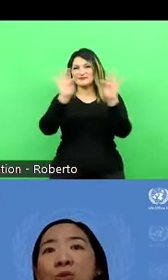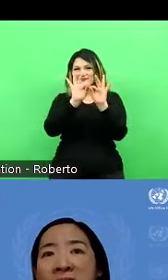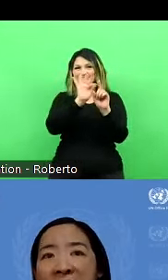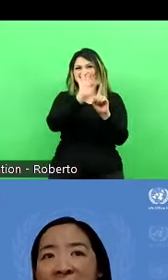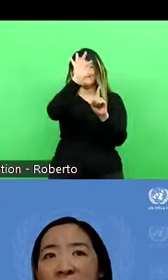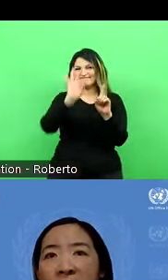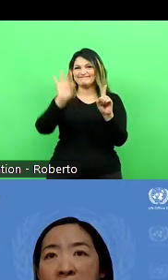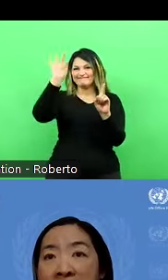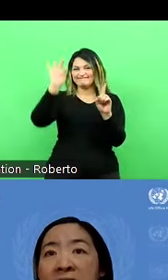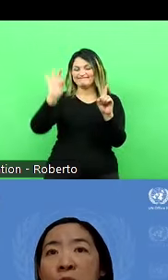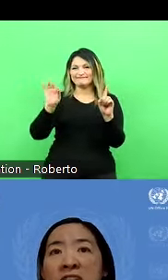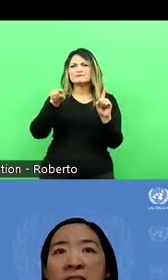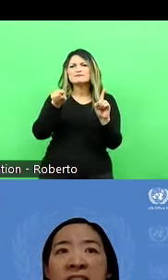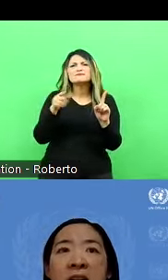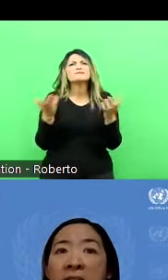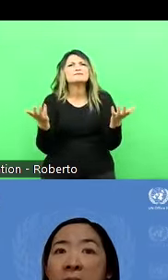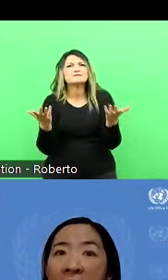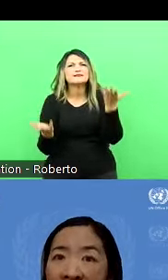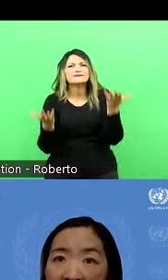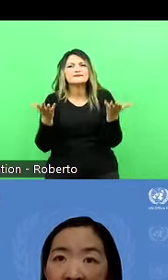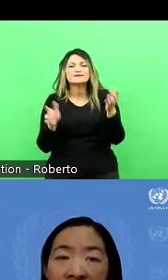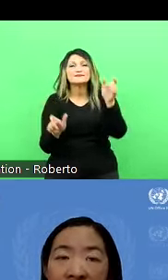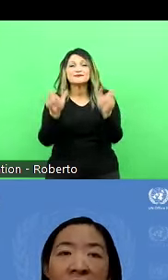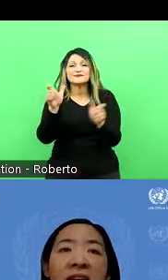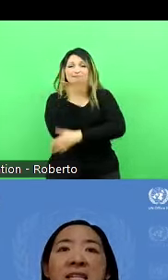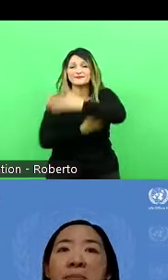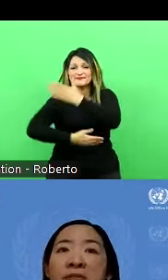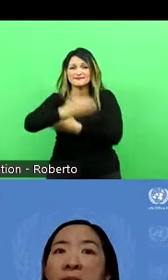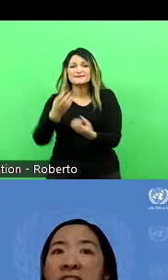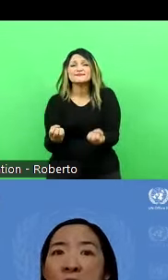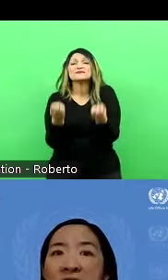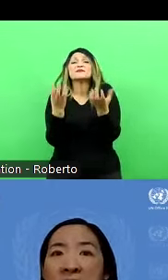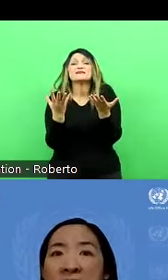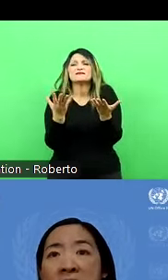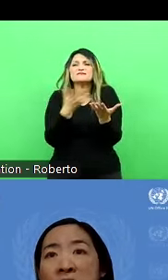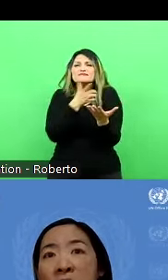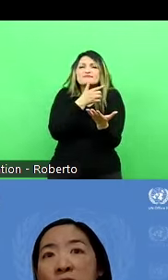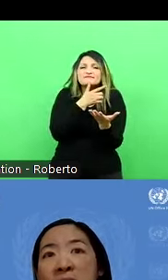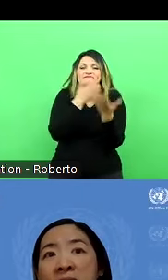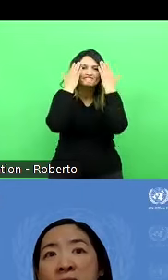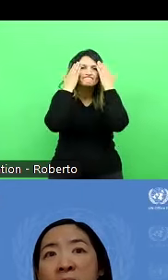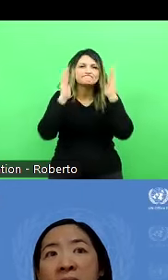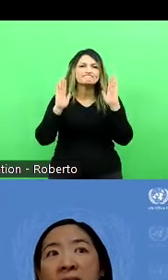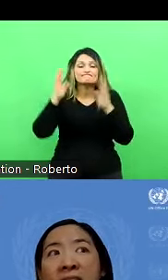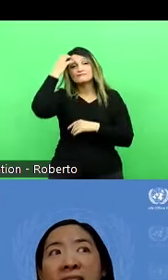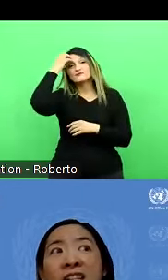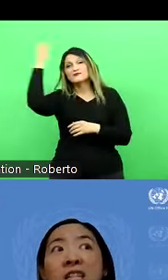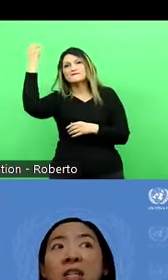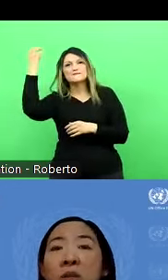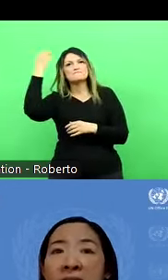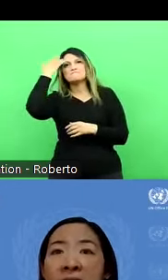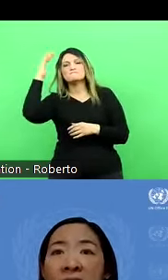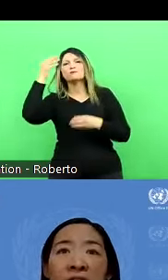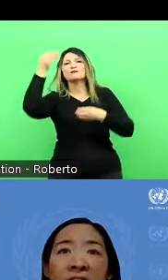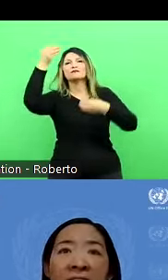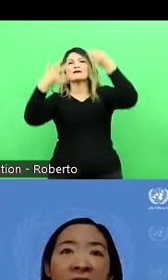to engage person with disabilities among the policymakers. Some of the person with disabilities also have been excluded